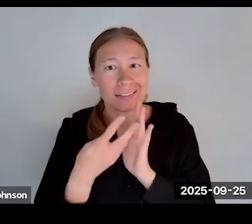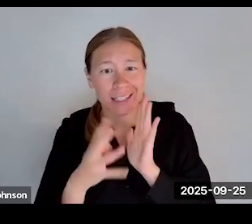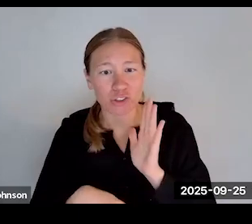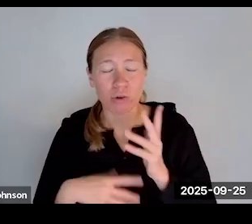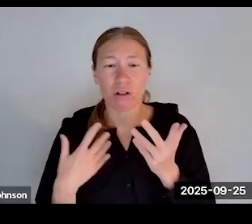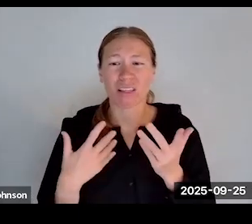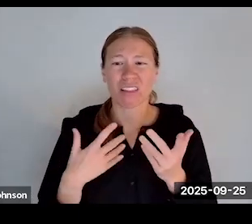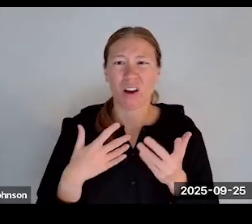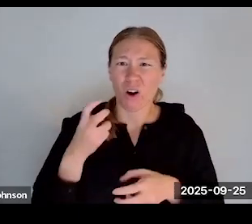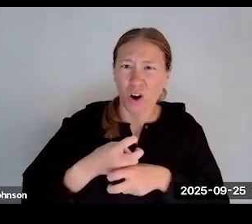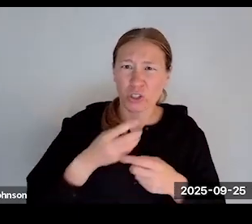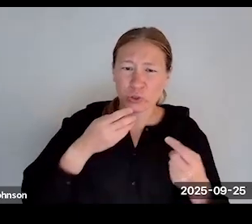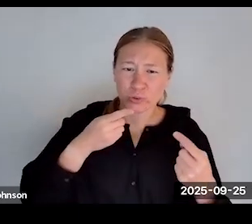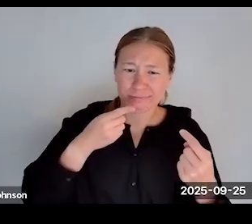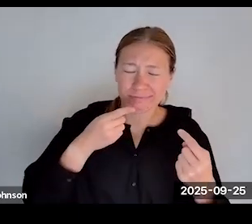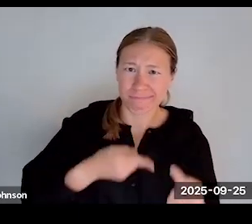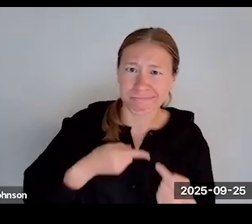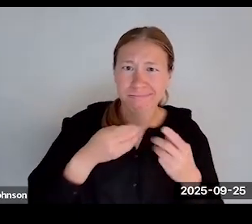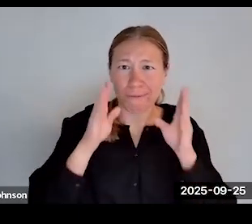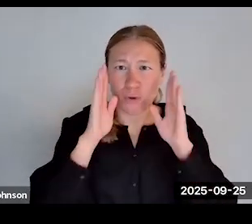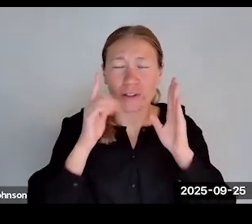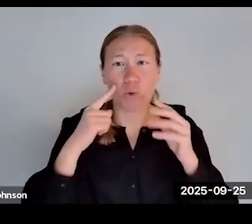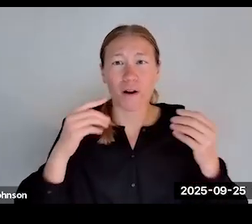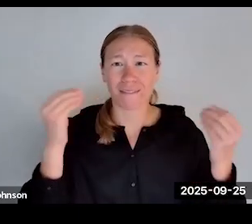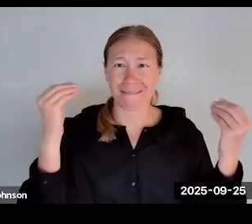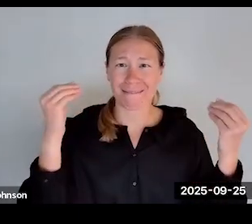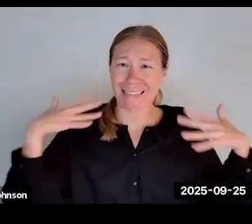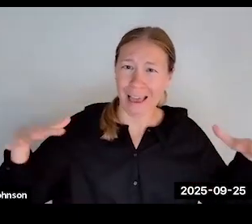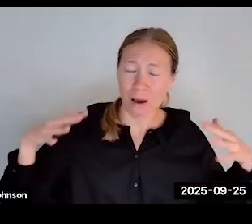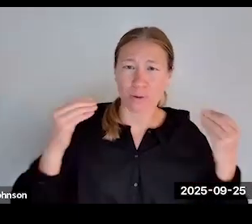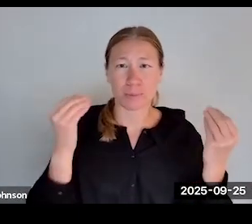loud, bright, or fragrant environments.